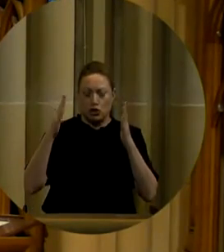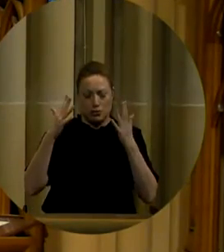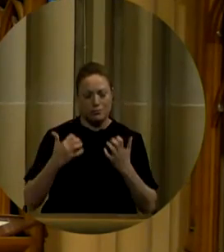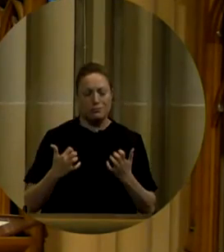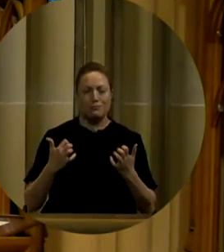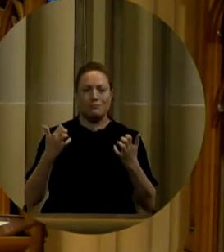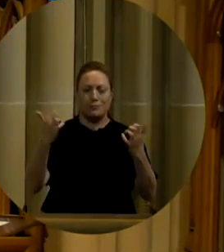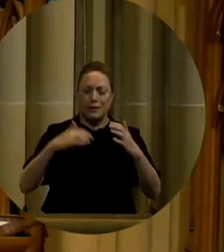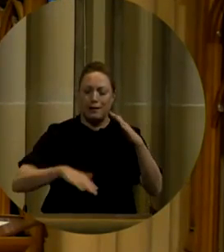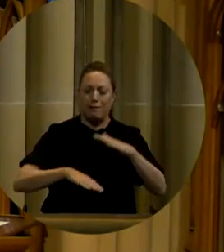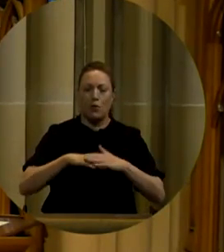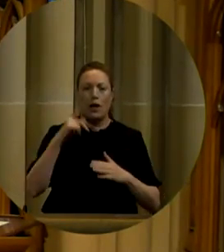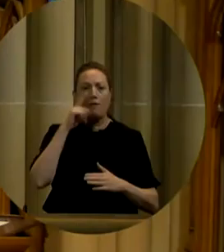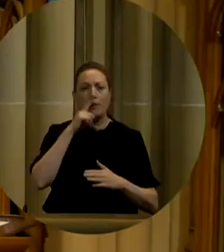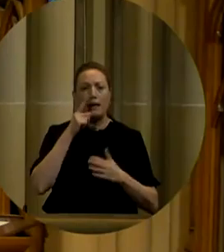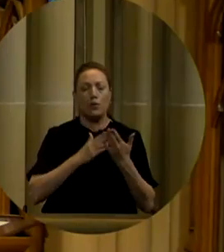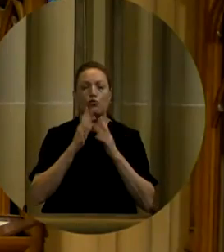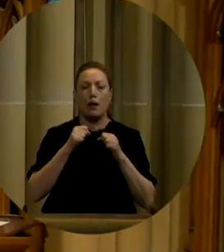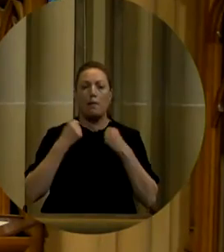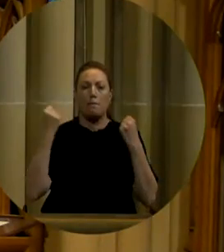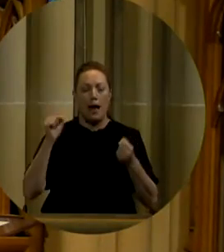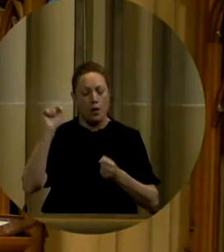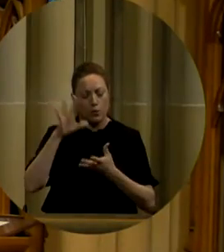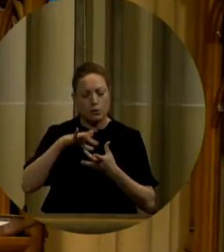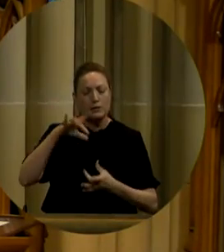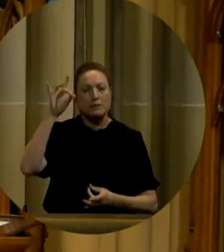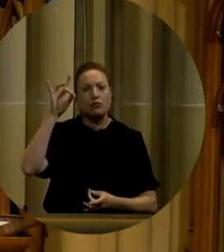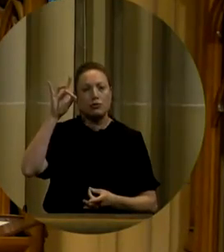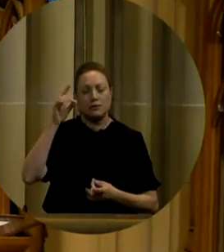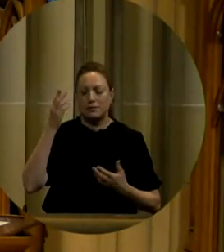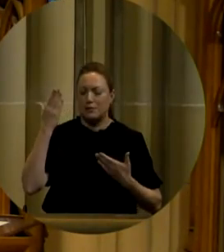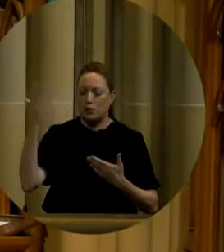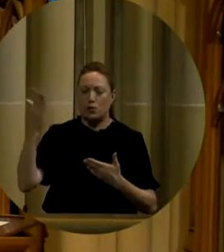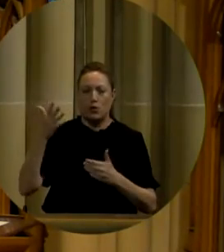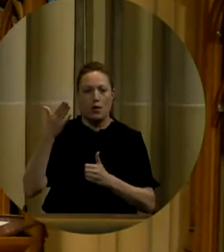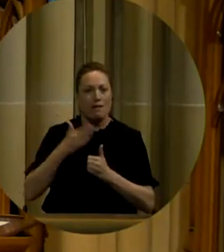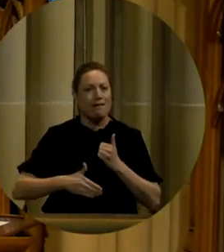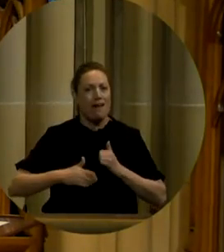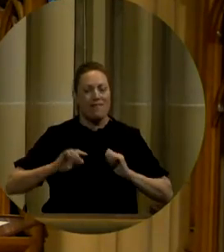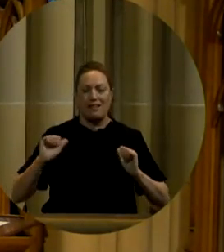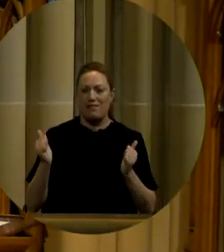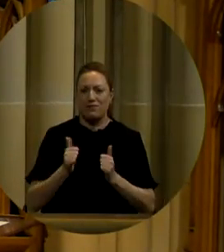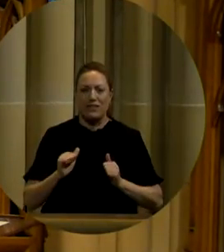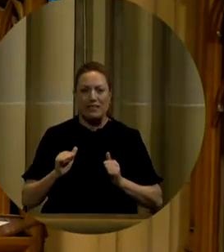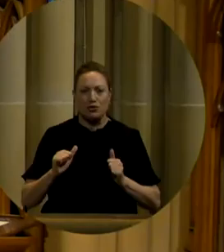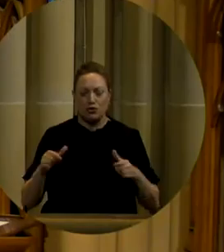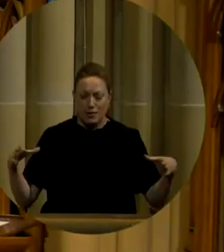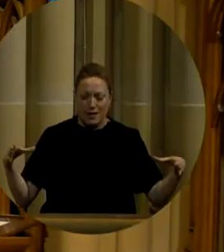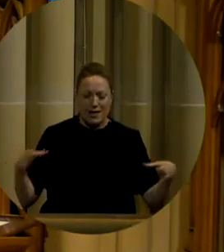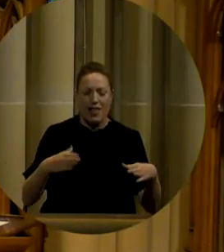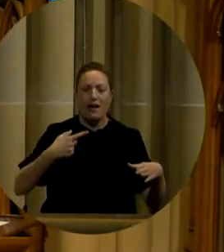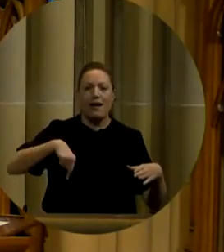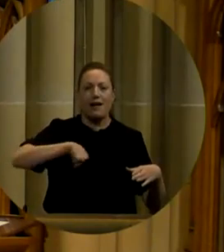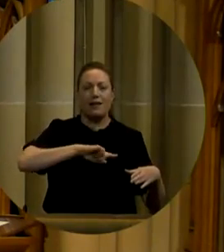your Spirit, you never cease through her to gather the whole